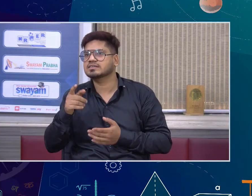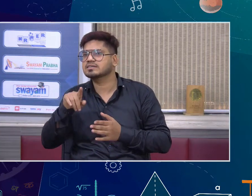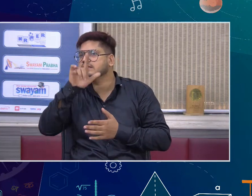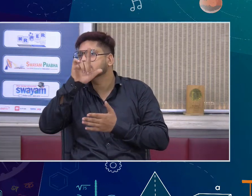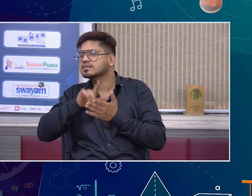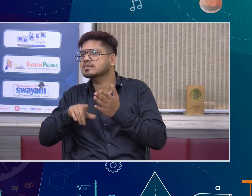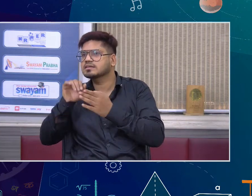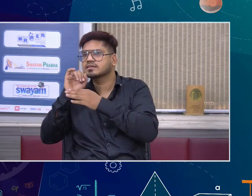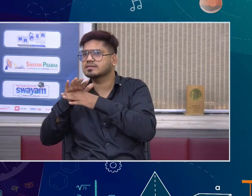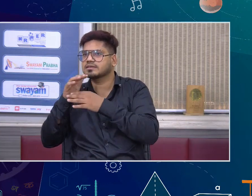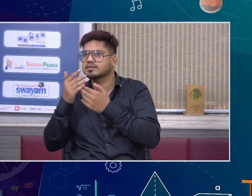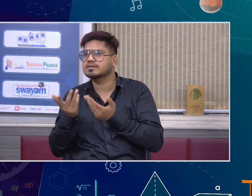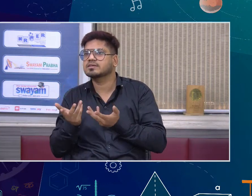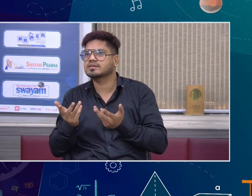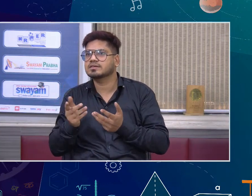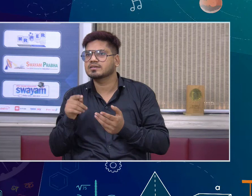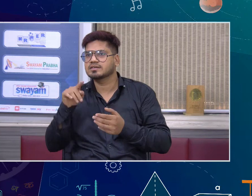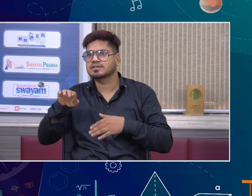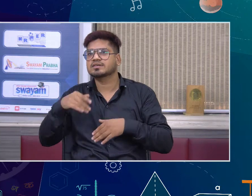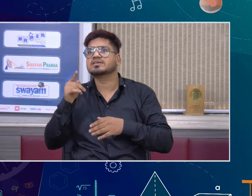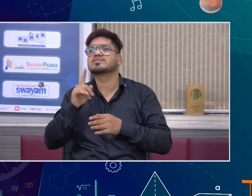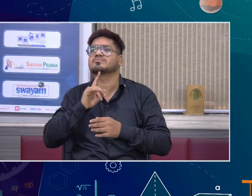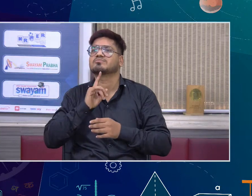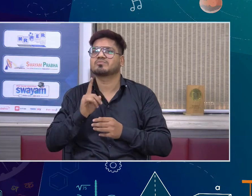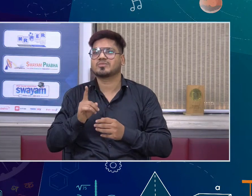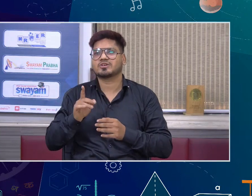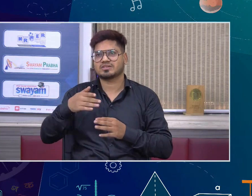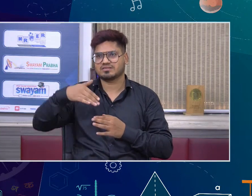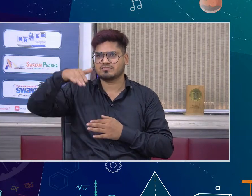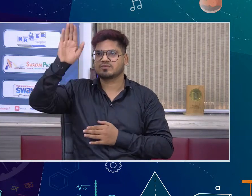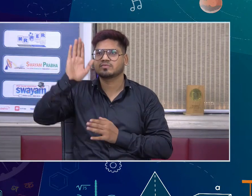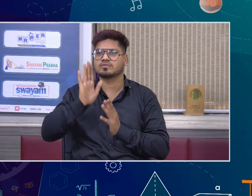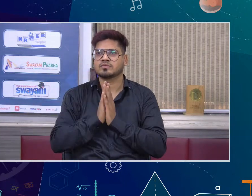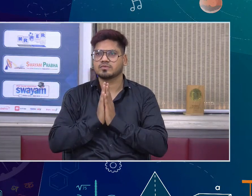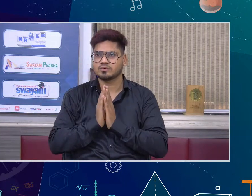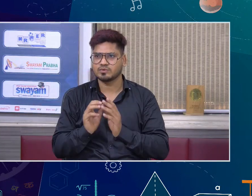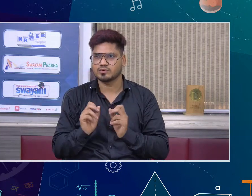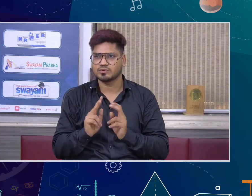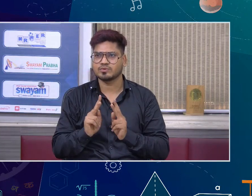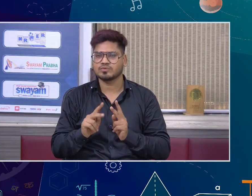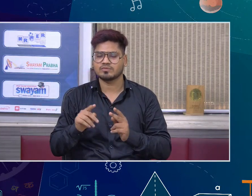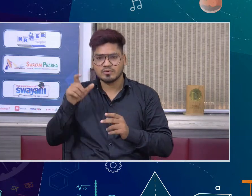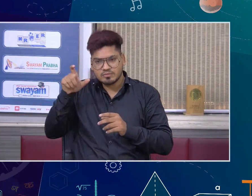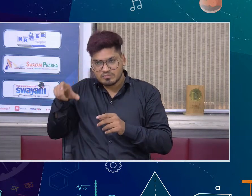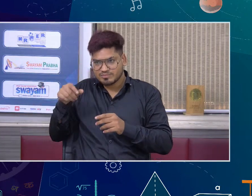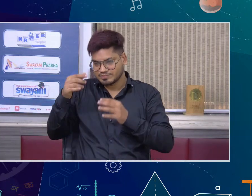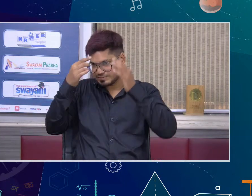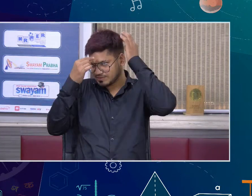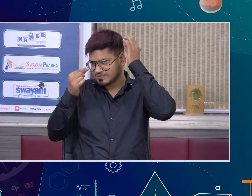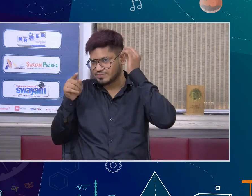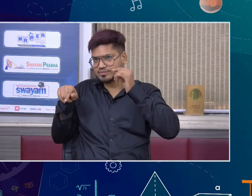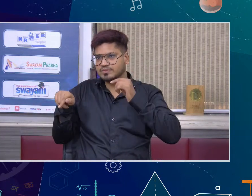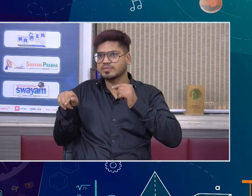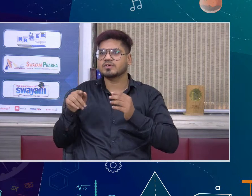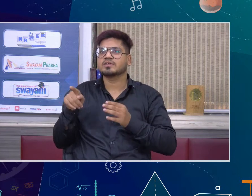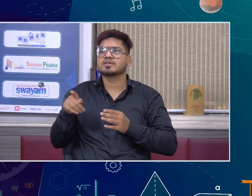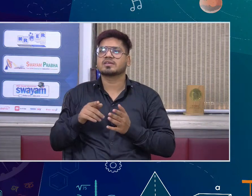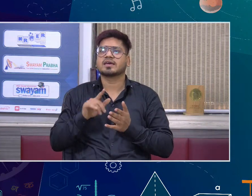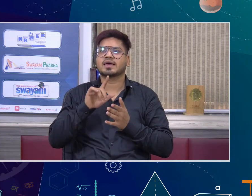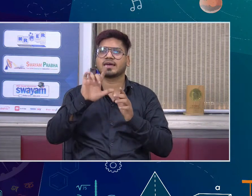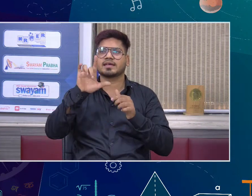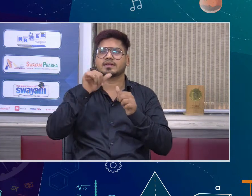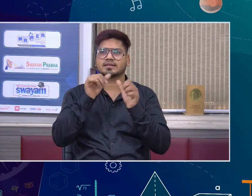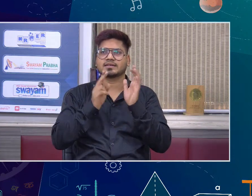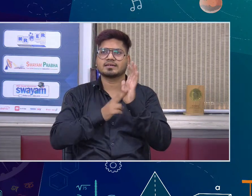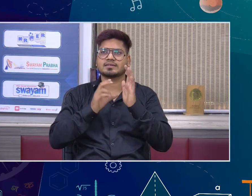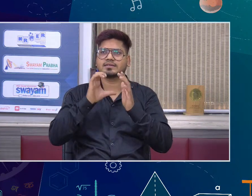from God, and the letter should be there is available. And what happened? The postman hand over the letter to Lanju. Lanju is